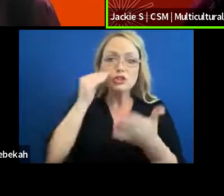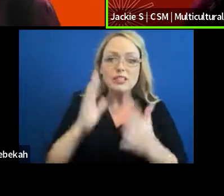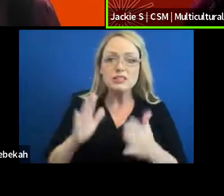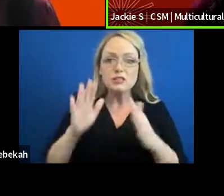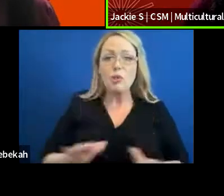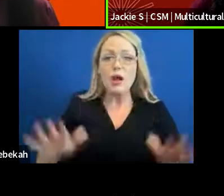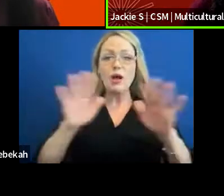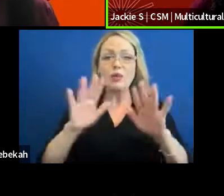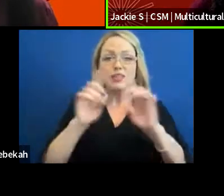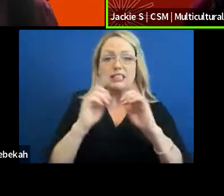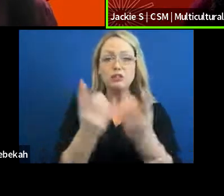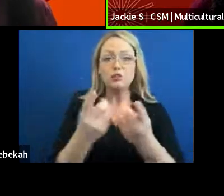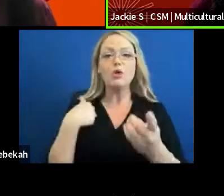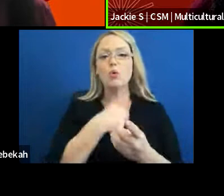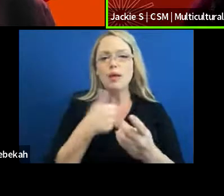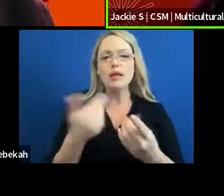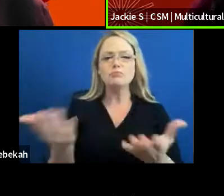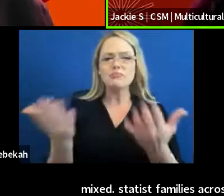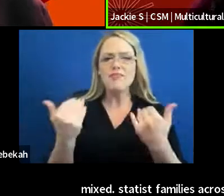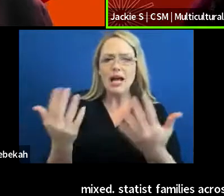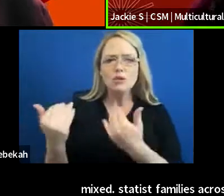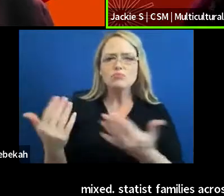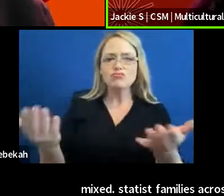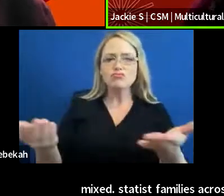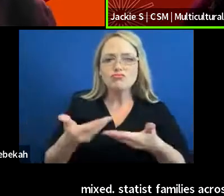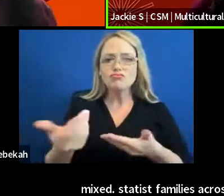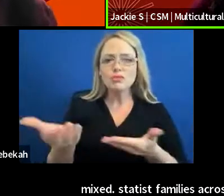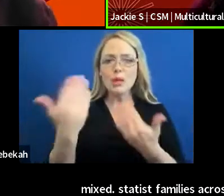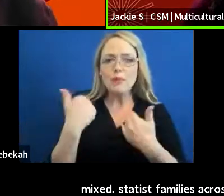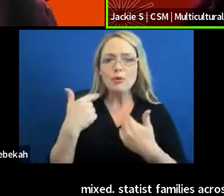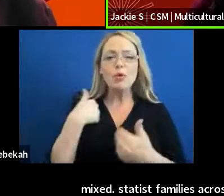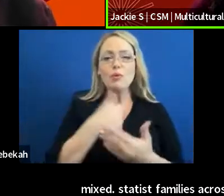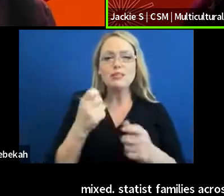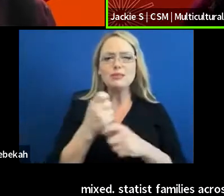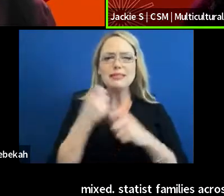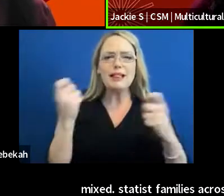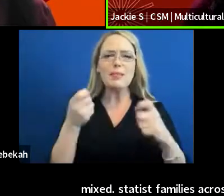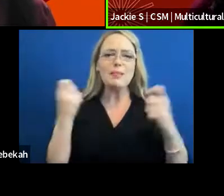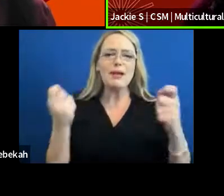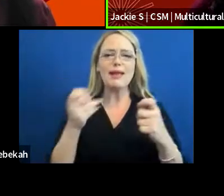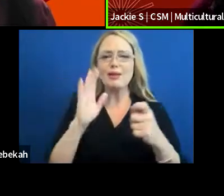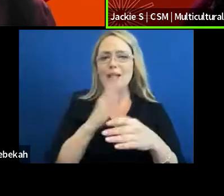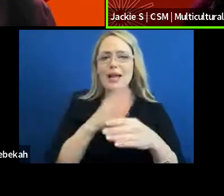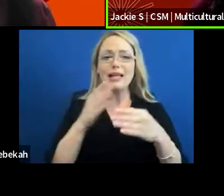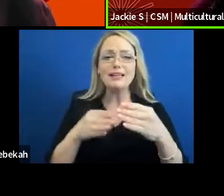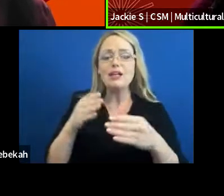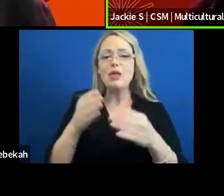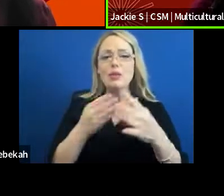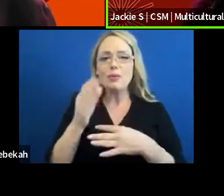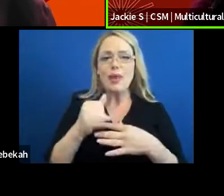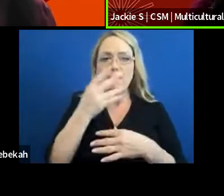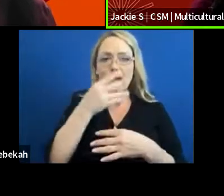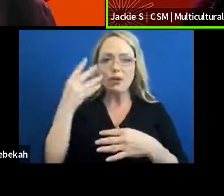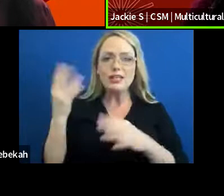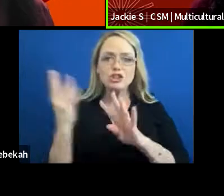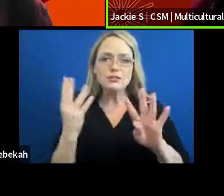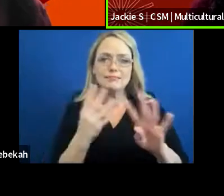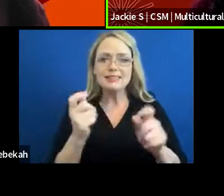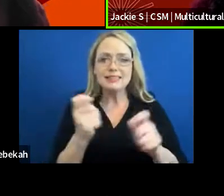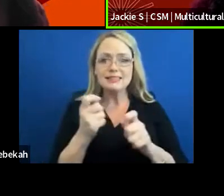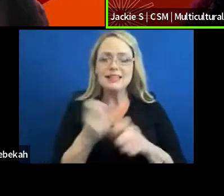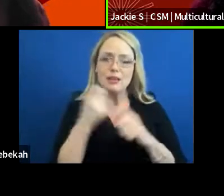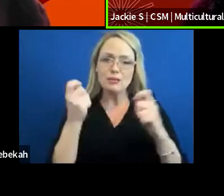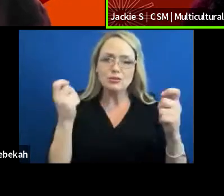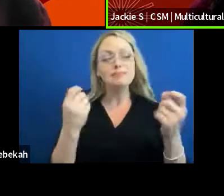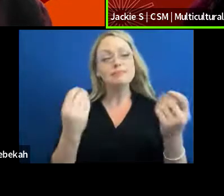district, we invite you and we would love to celebrate your end of year accomplishments through the migration celebration. And more details